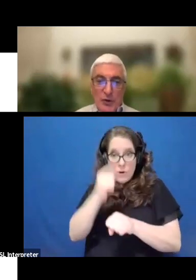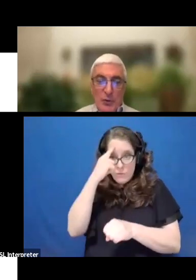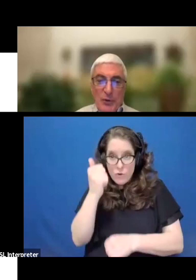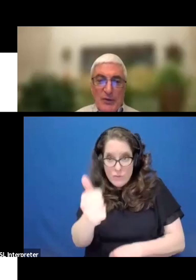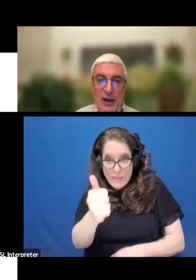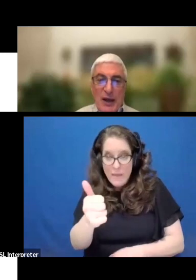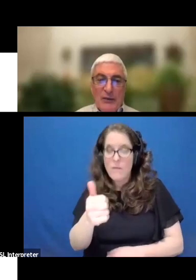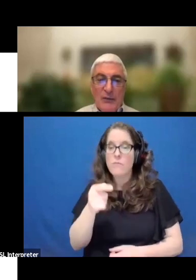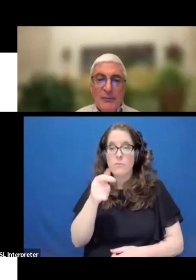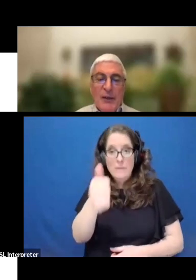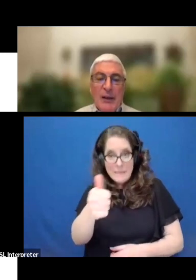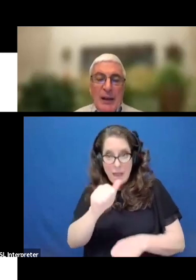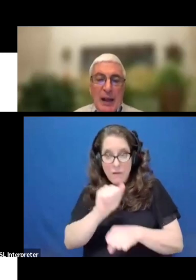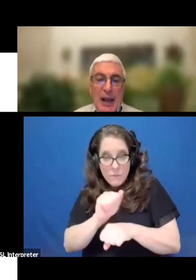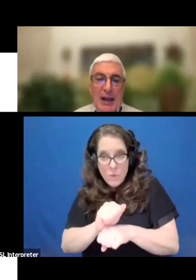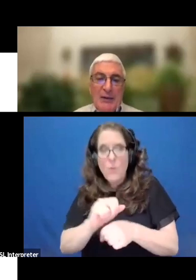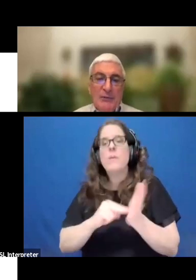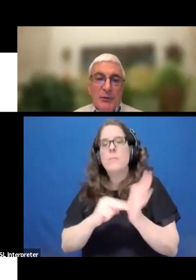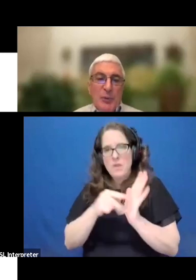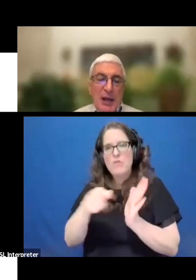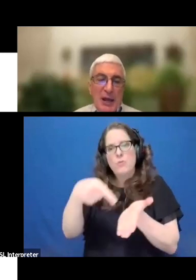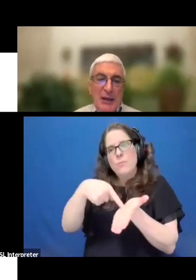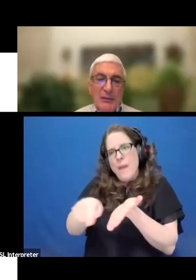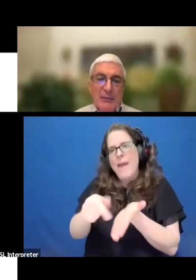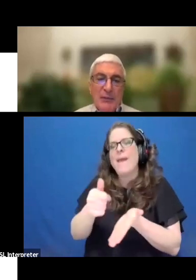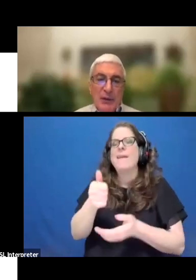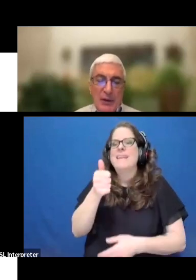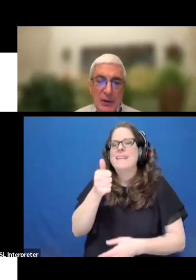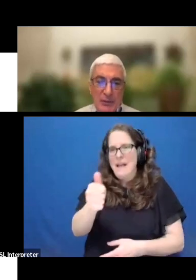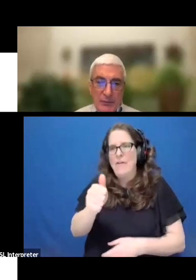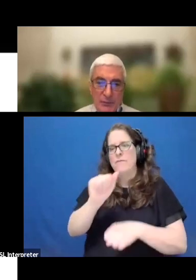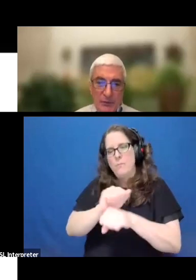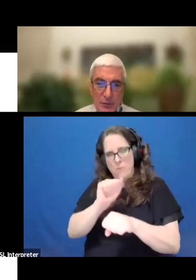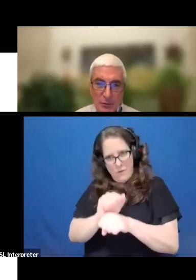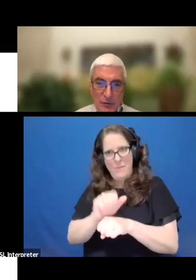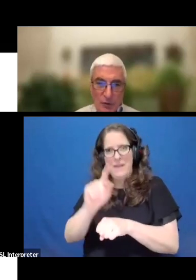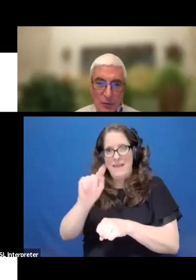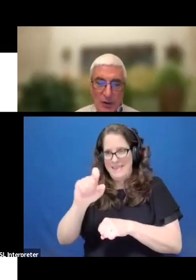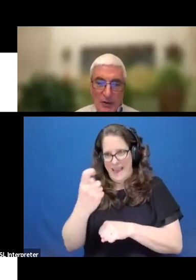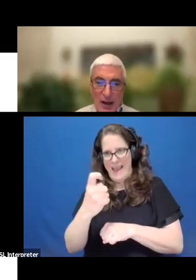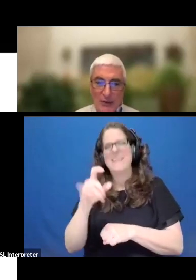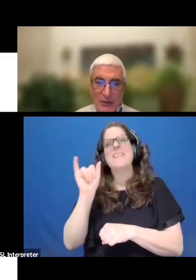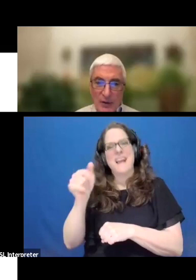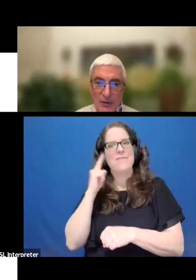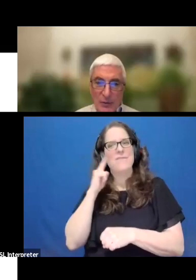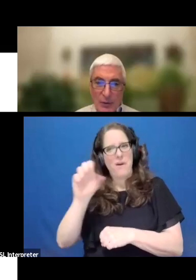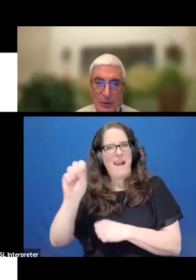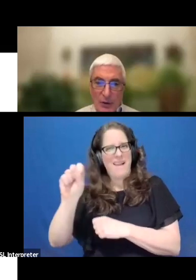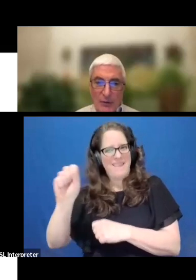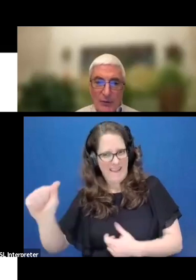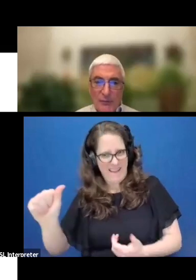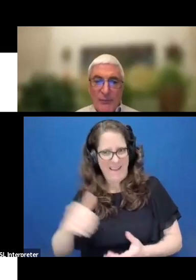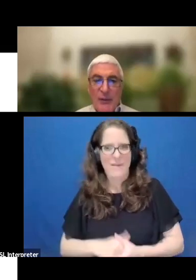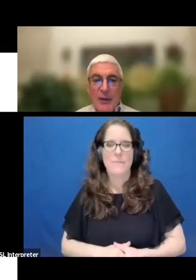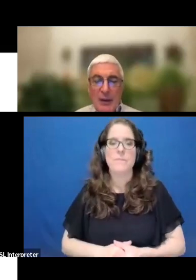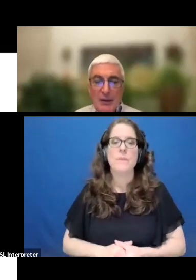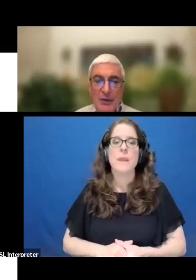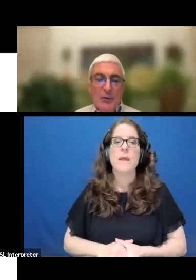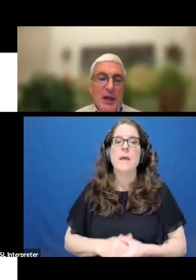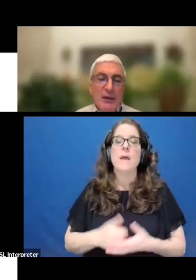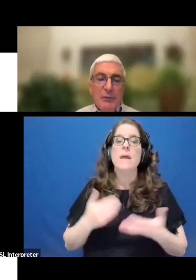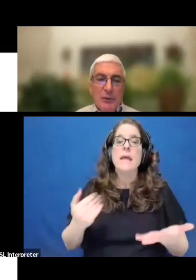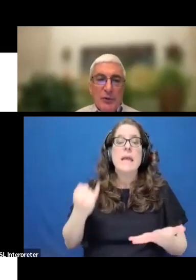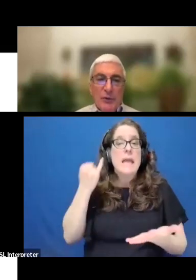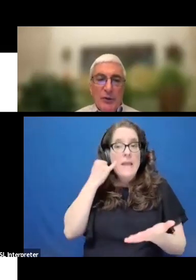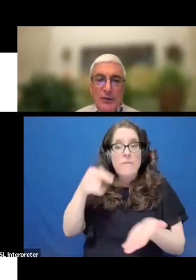Social Security tax. And if you pay enough Social Security taxes on your earnings, then